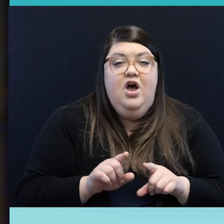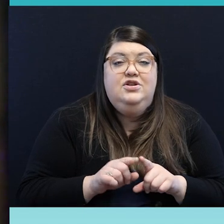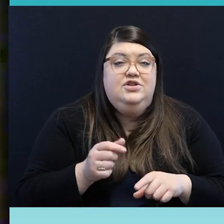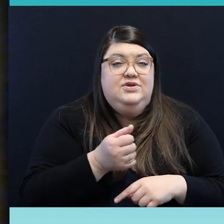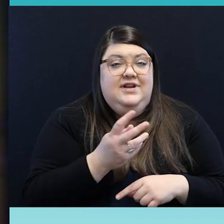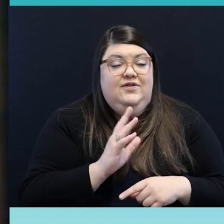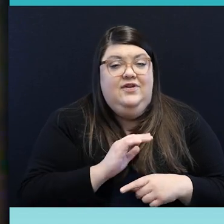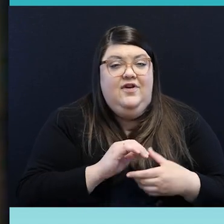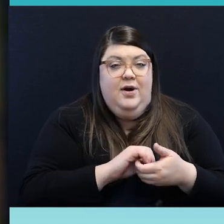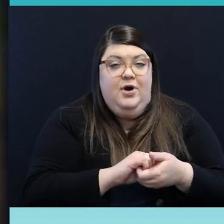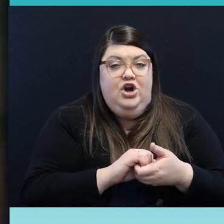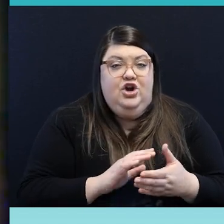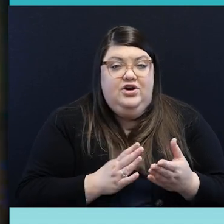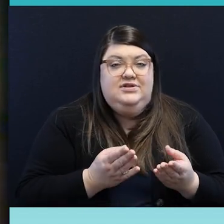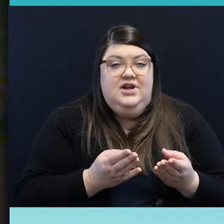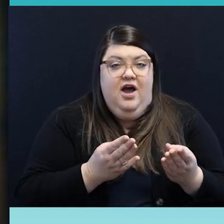partners